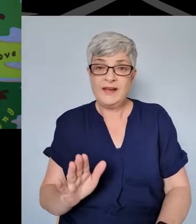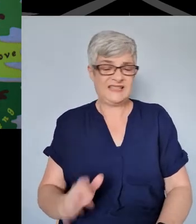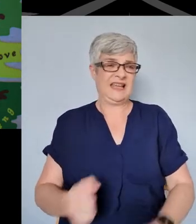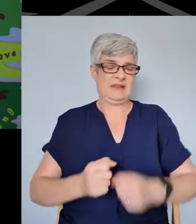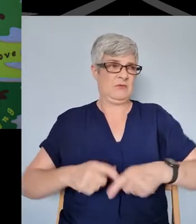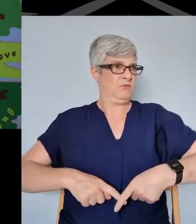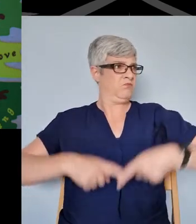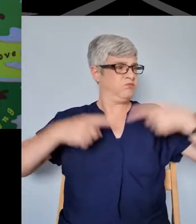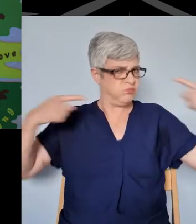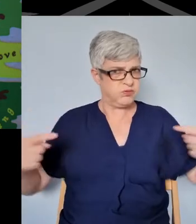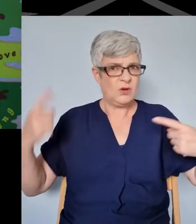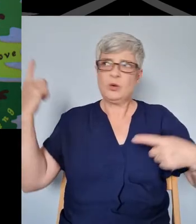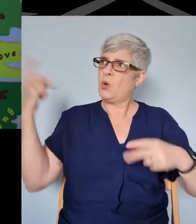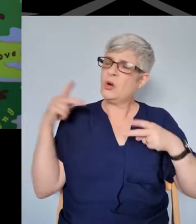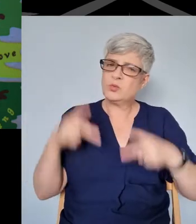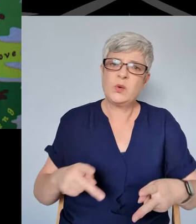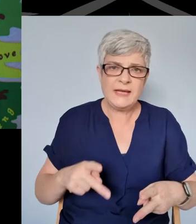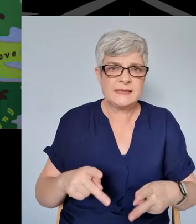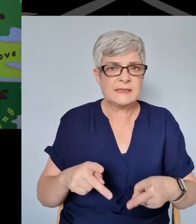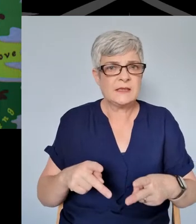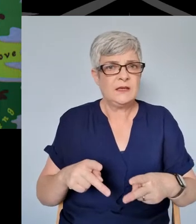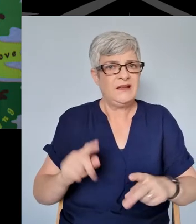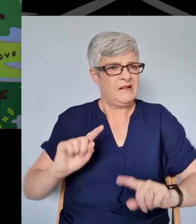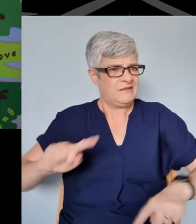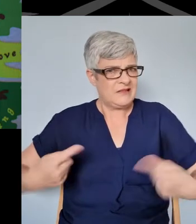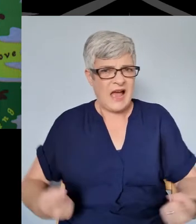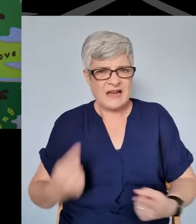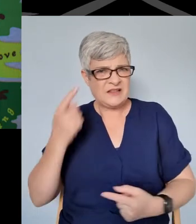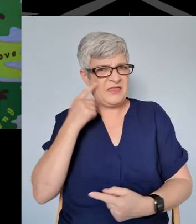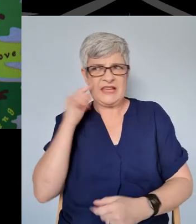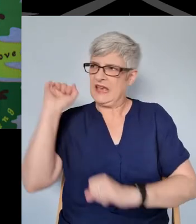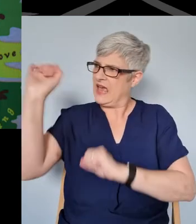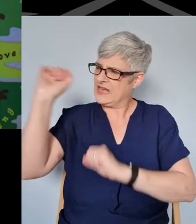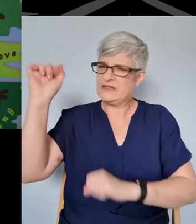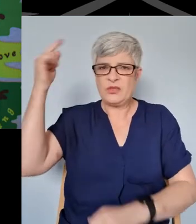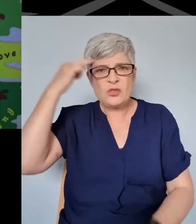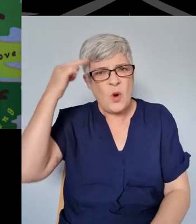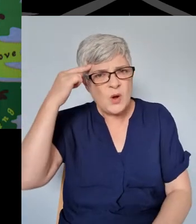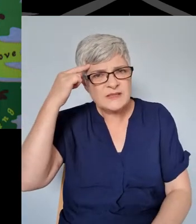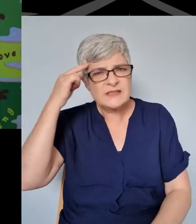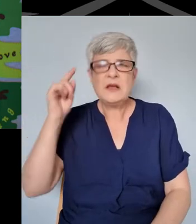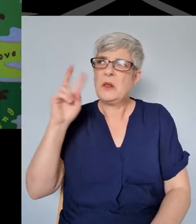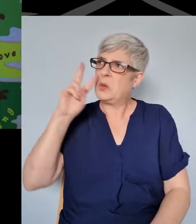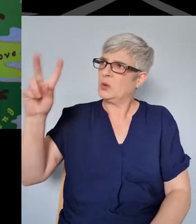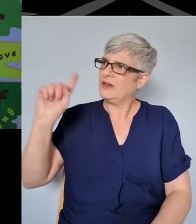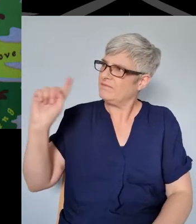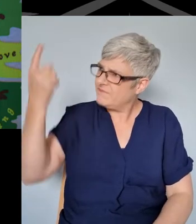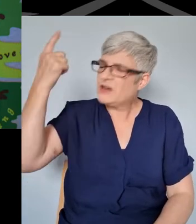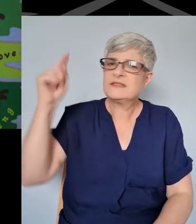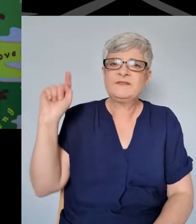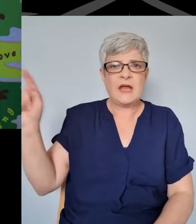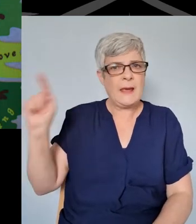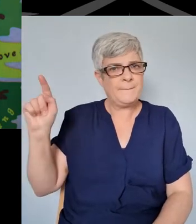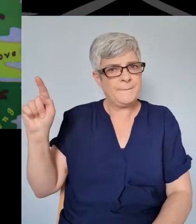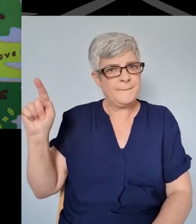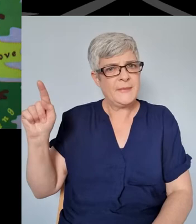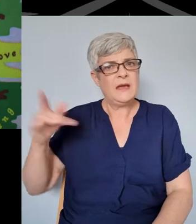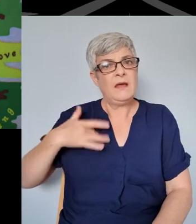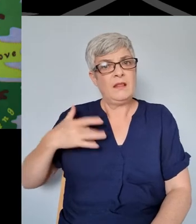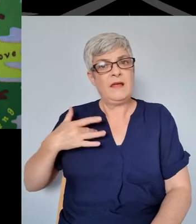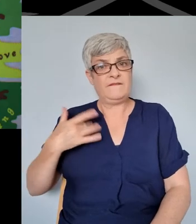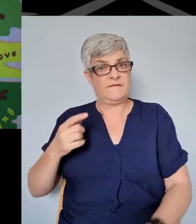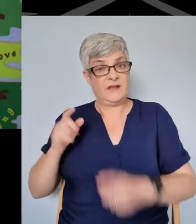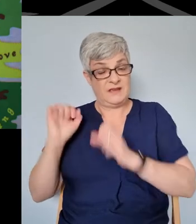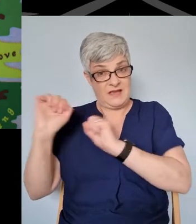opposition to the ways of God, an inability to think his thoughts, seek him first, live his way. And